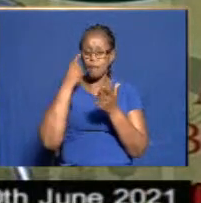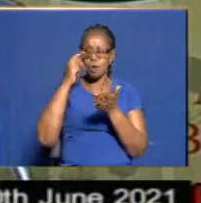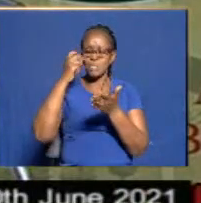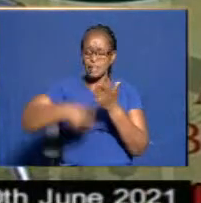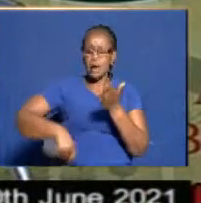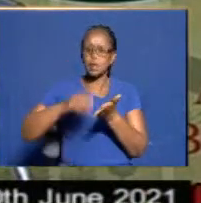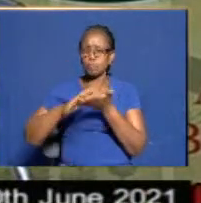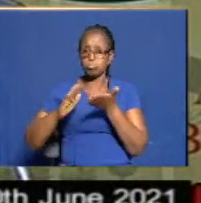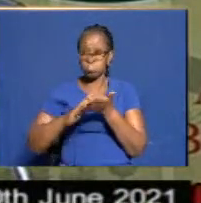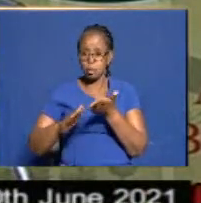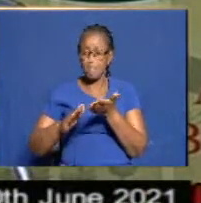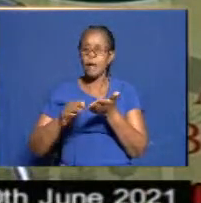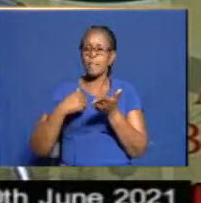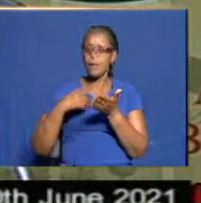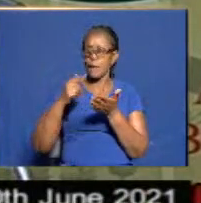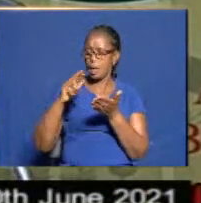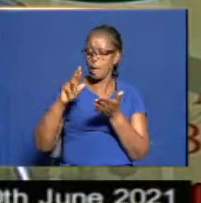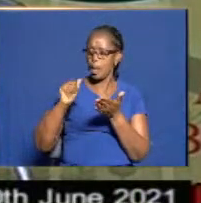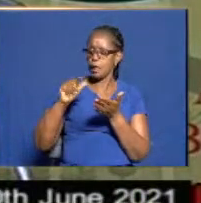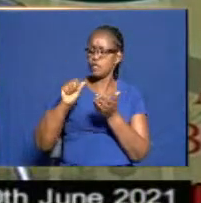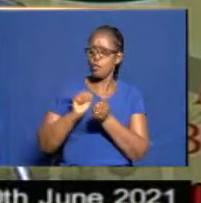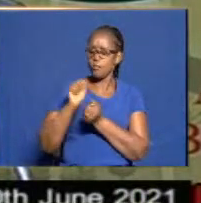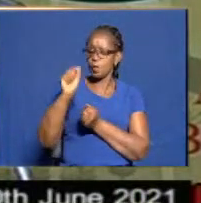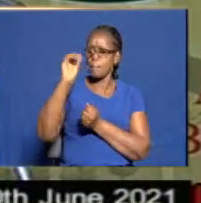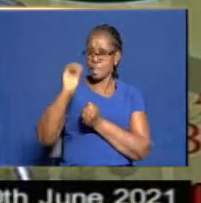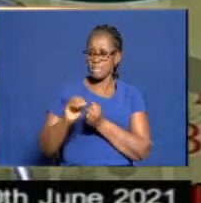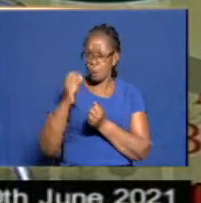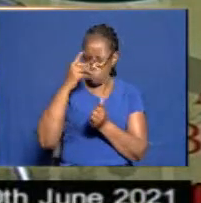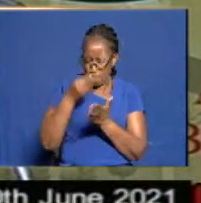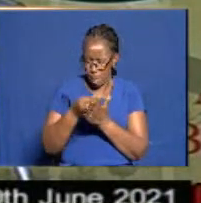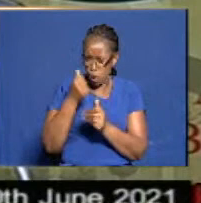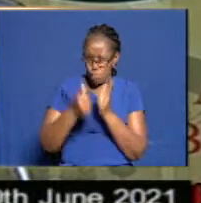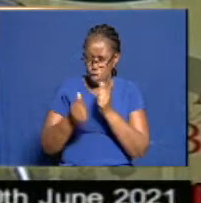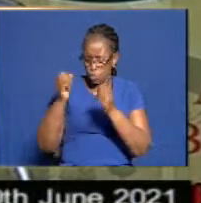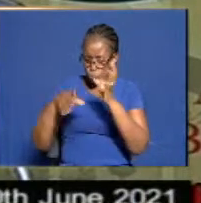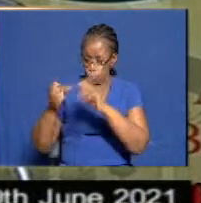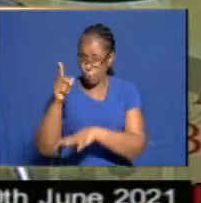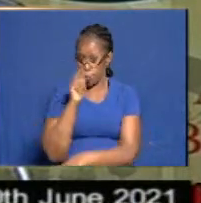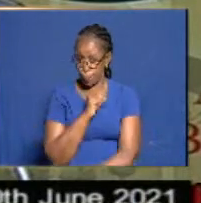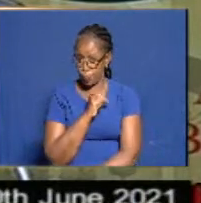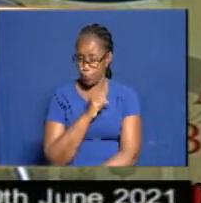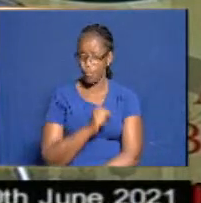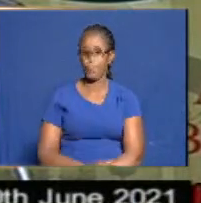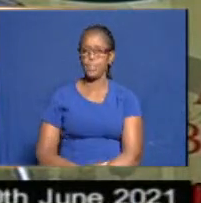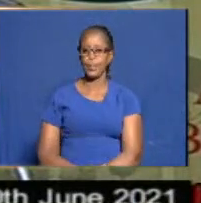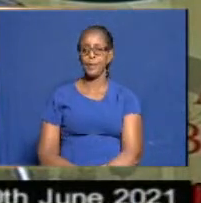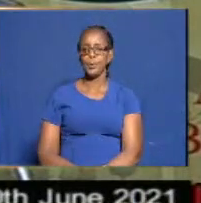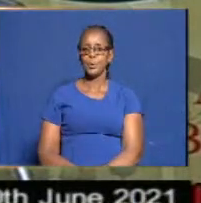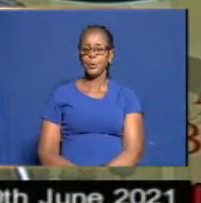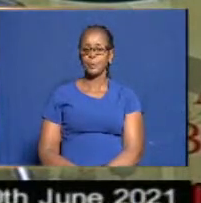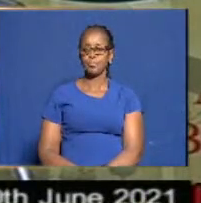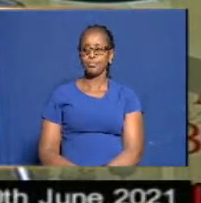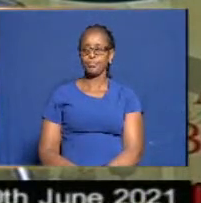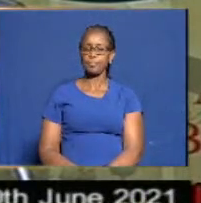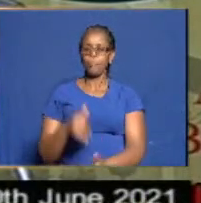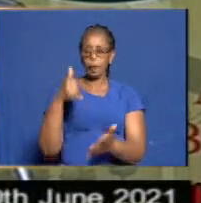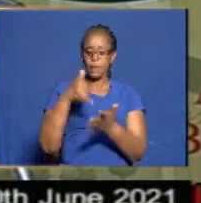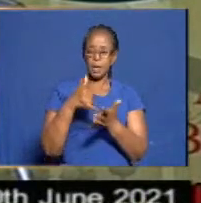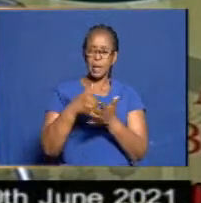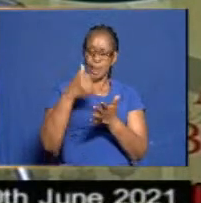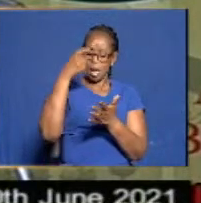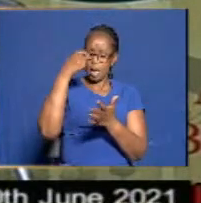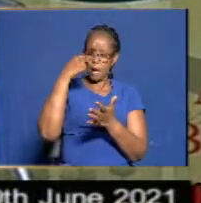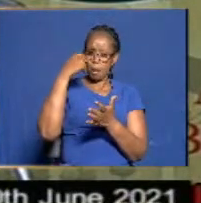at the rate of 15% of the contributed amount. Mr. Speaker, the Income Tax Act provides